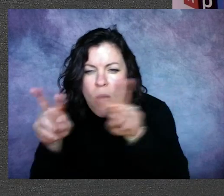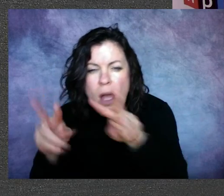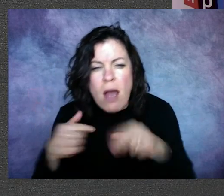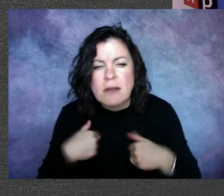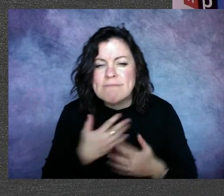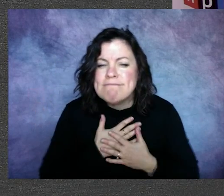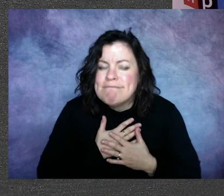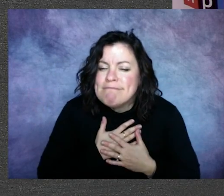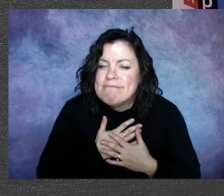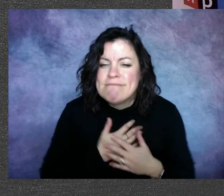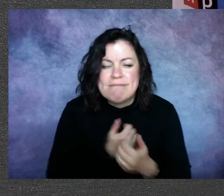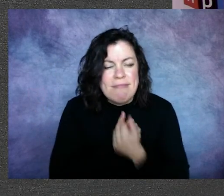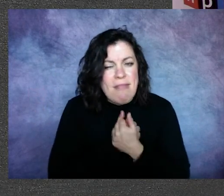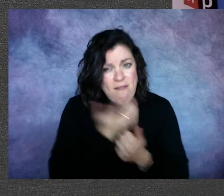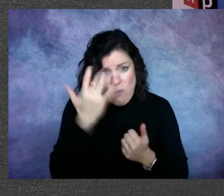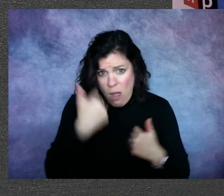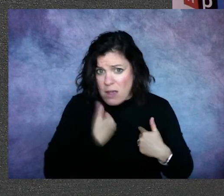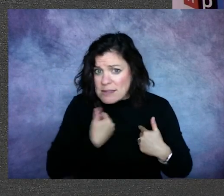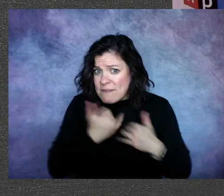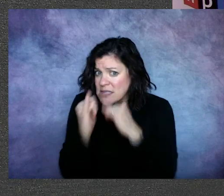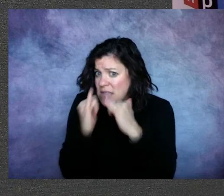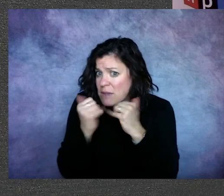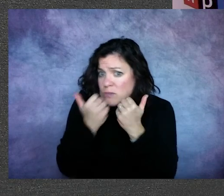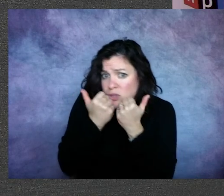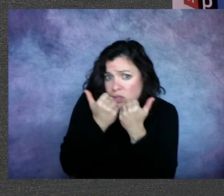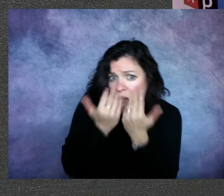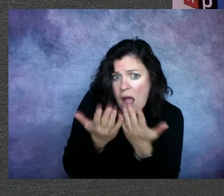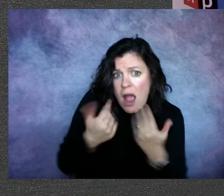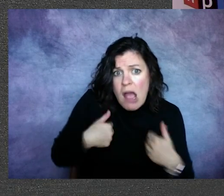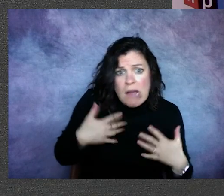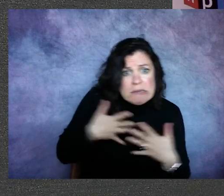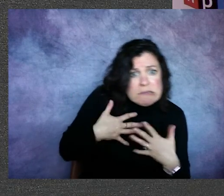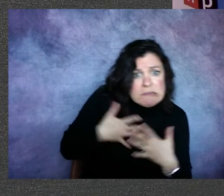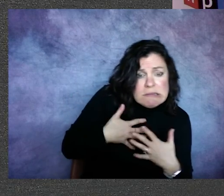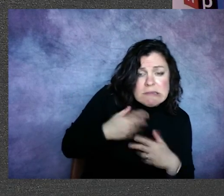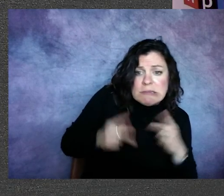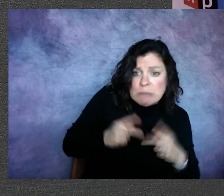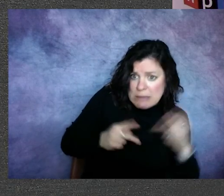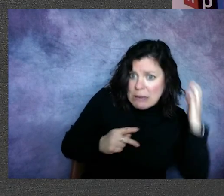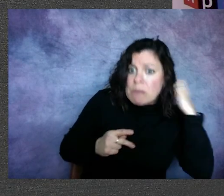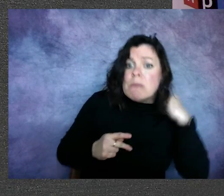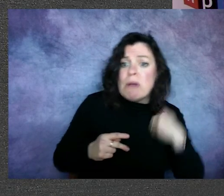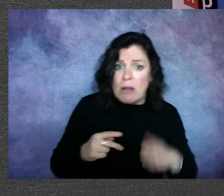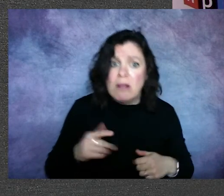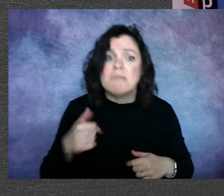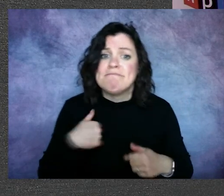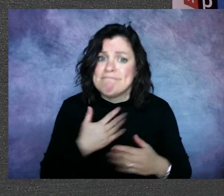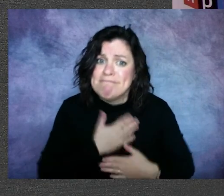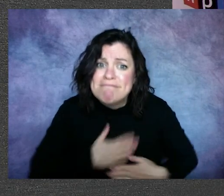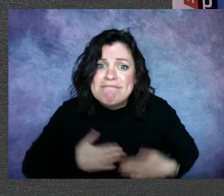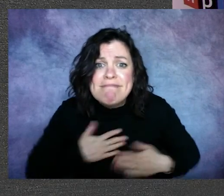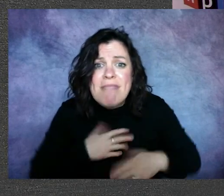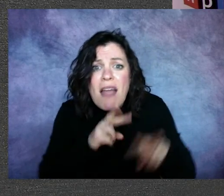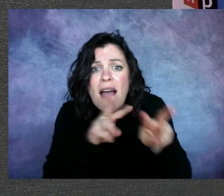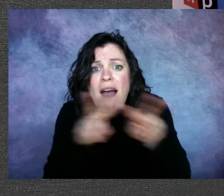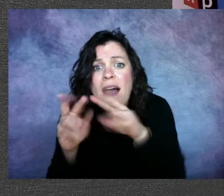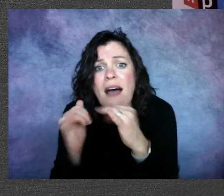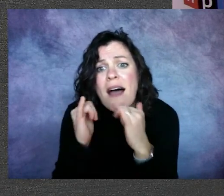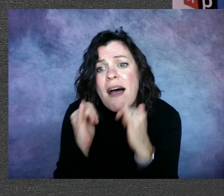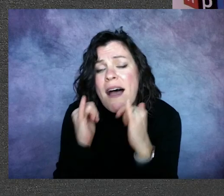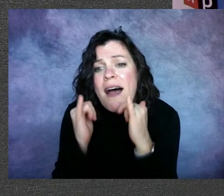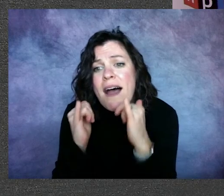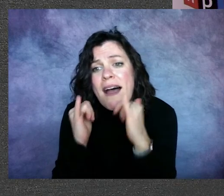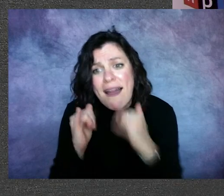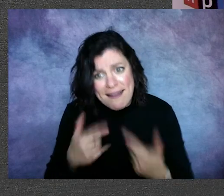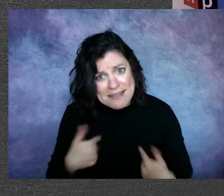because he was shy and he loved people, and I was very shy when I was a child. And now I get to be